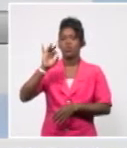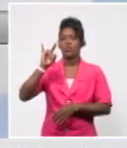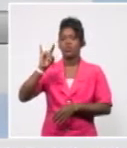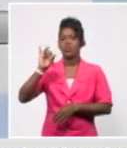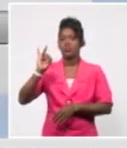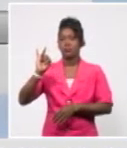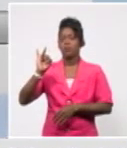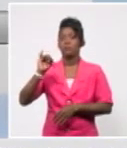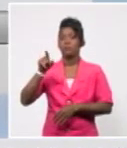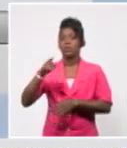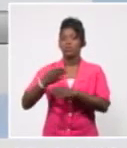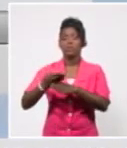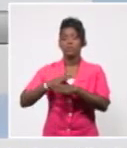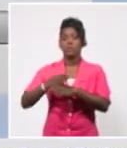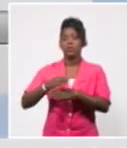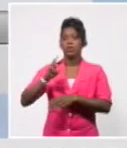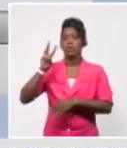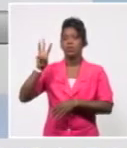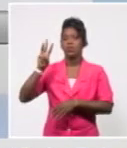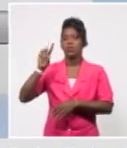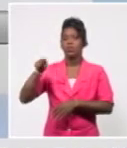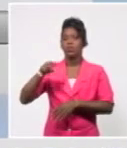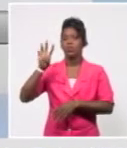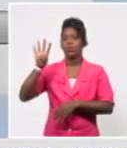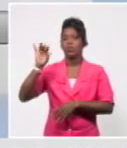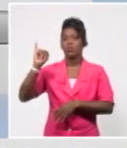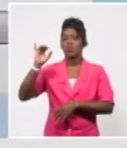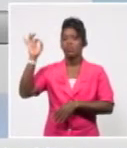505,897 and a mortality rate of